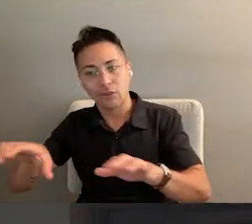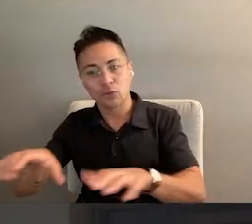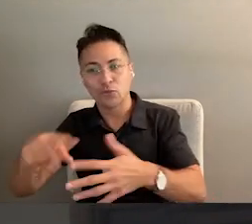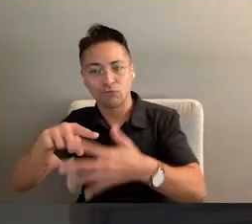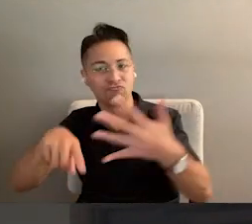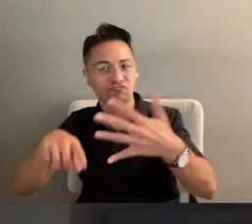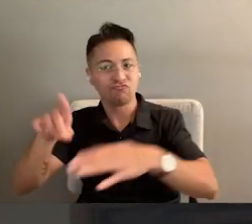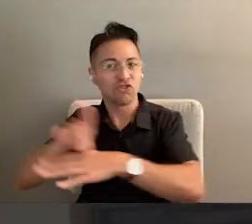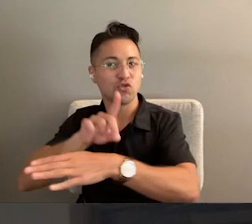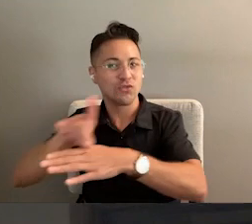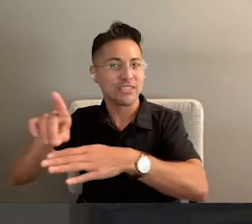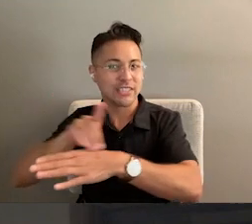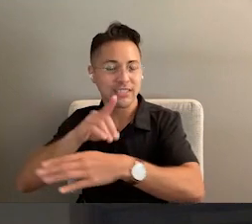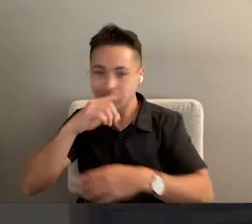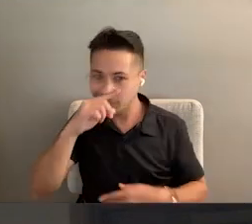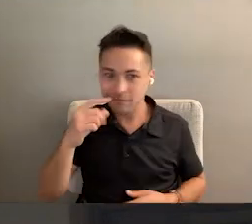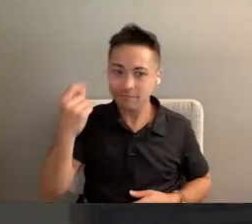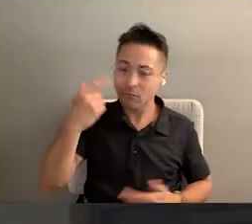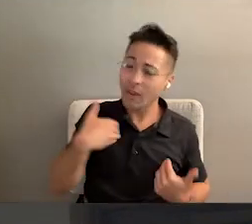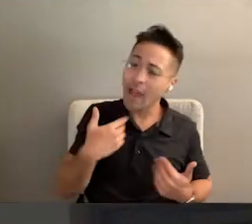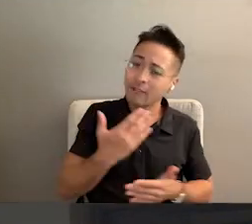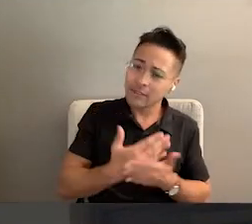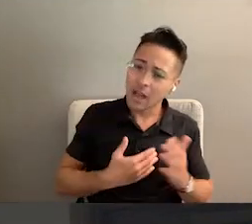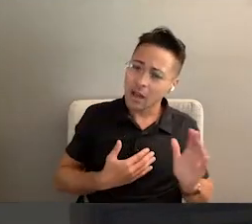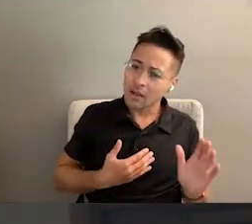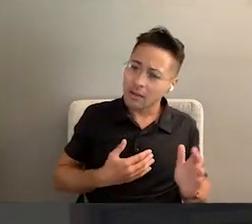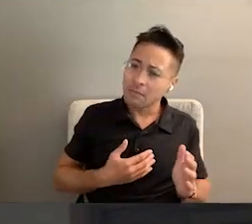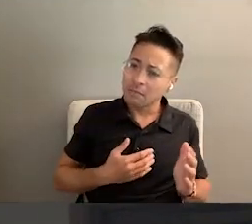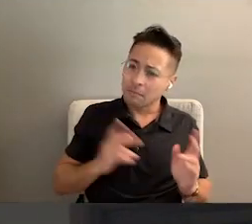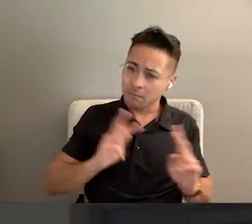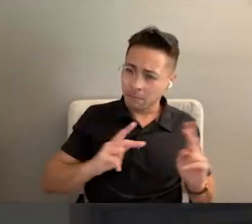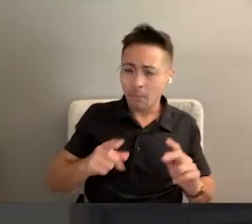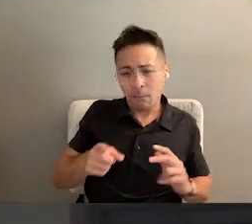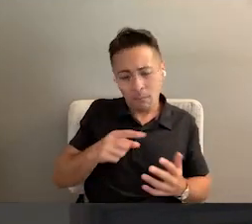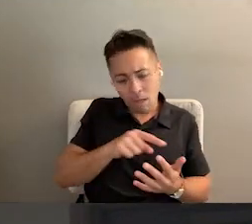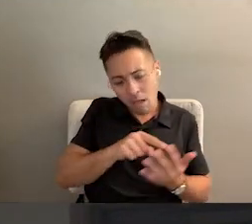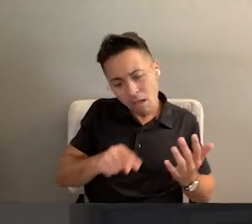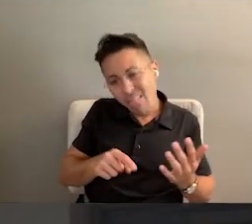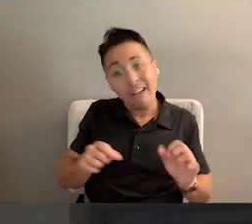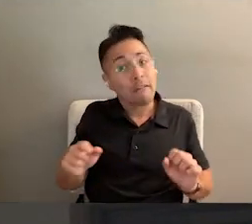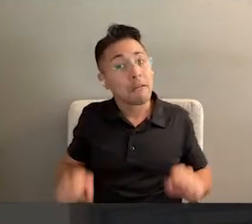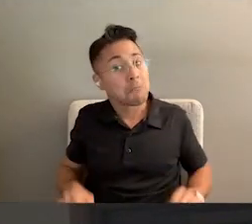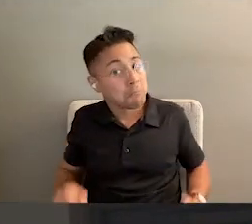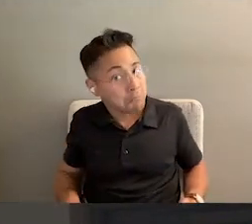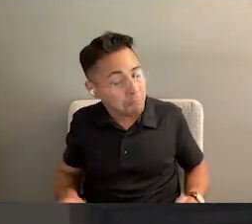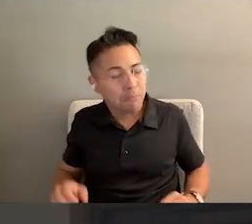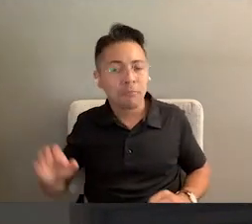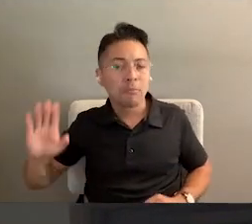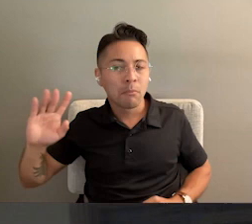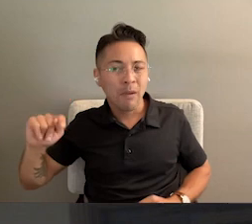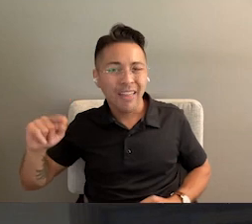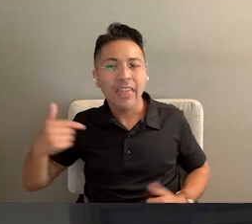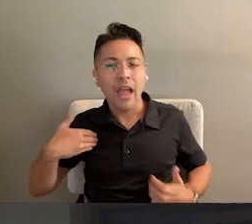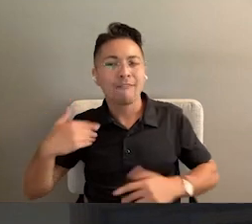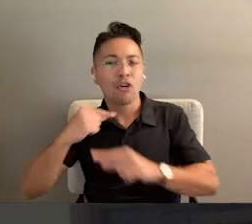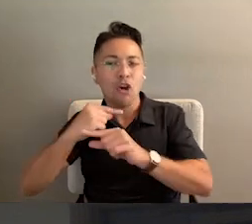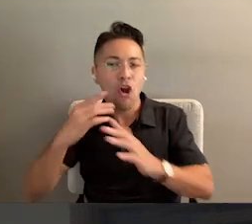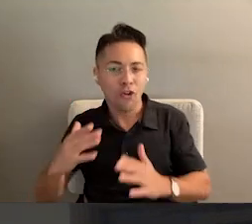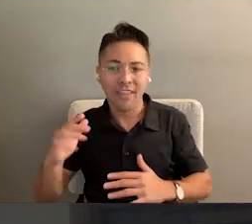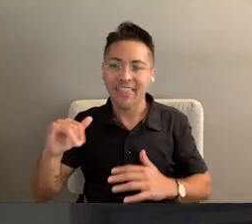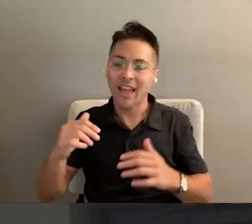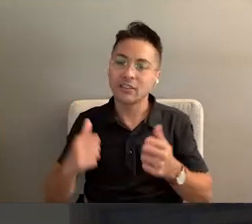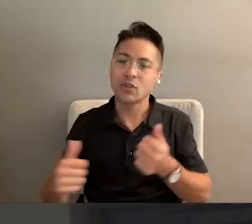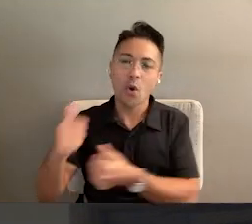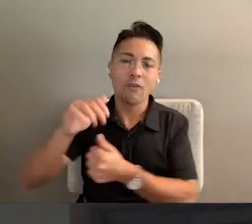own representative? When you can't do those duties. Now, we do have a handful of people who are probably capable of being their